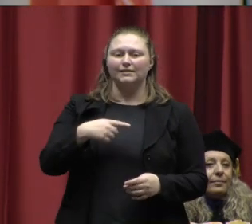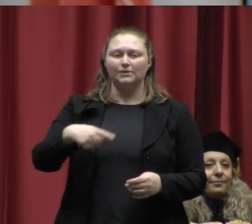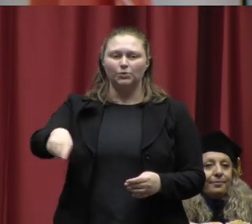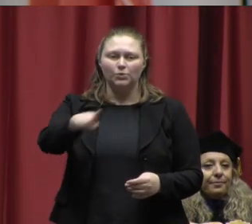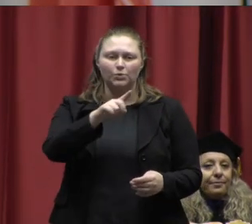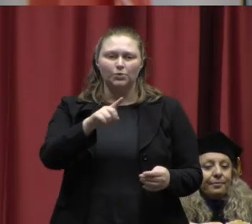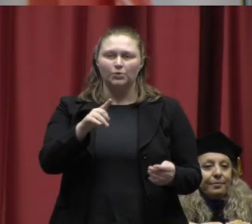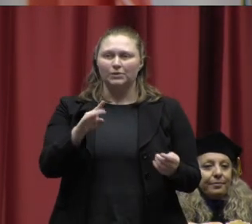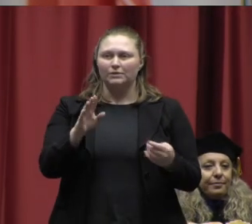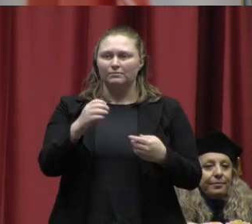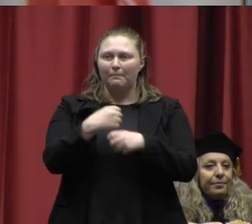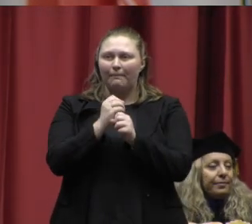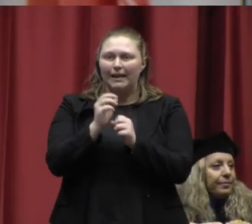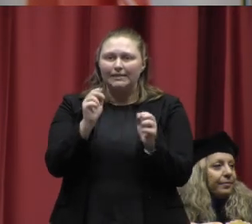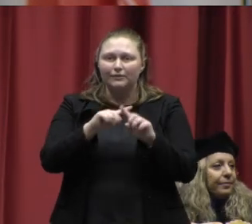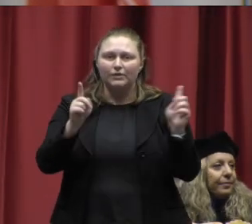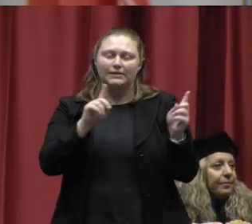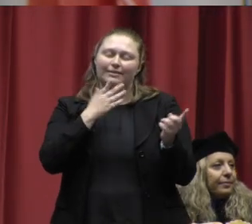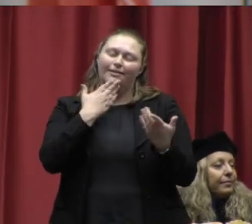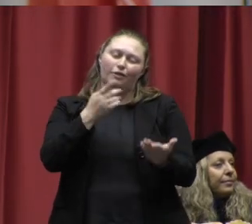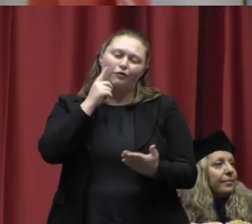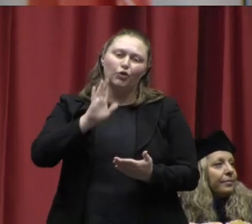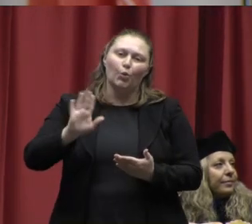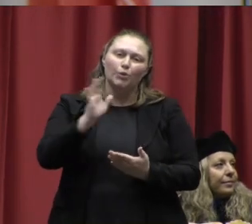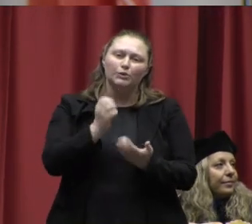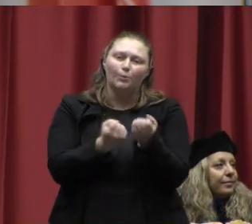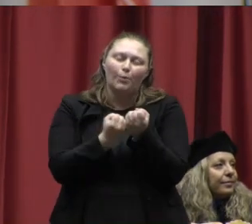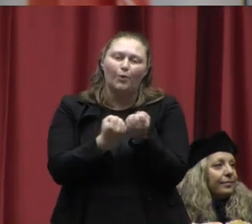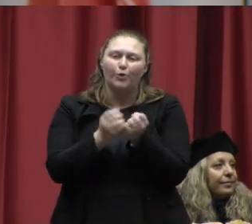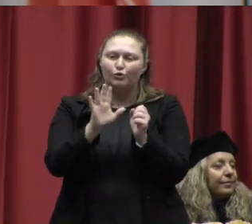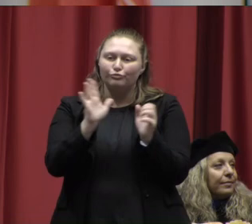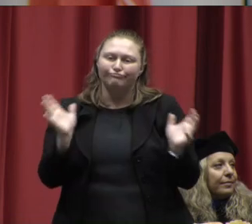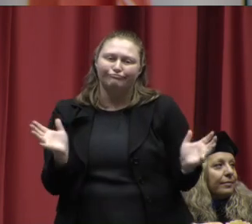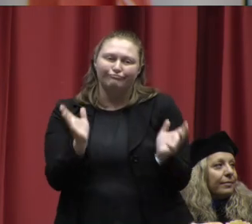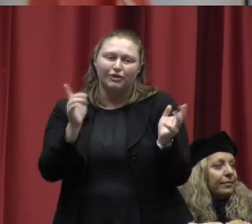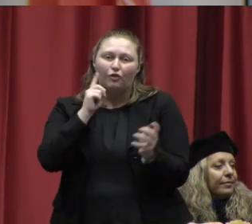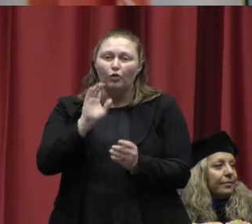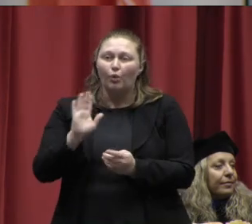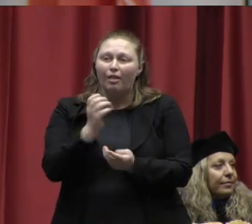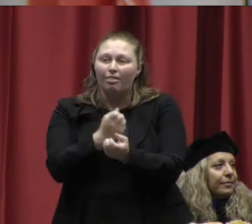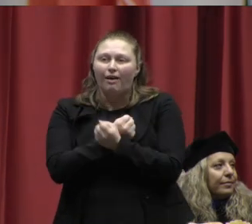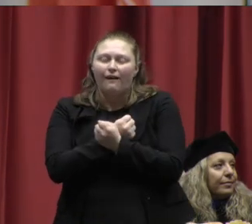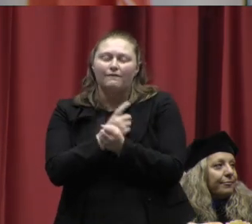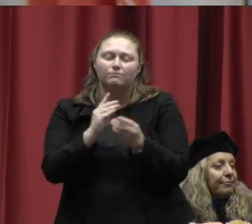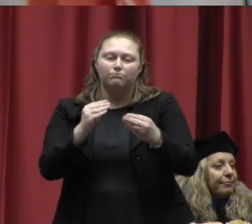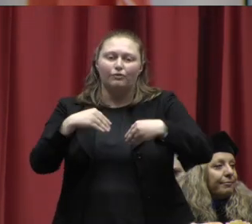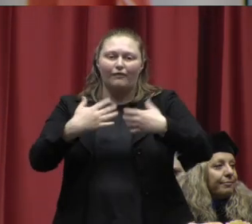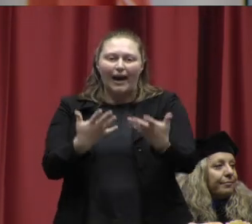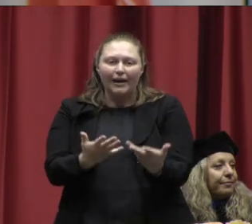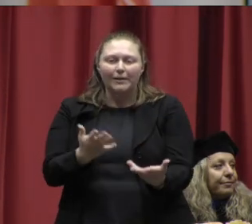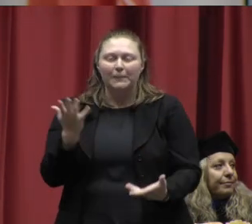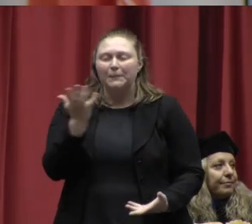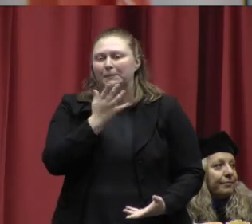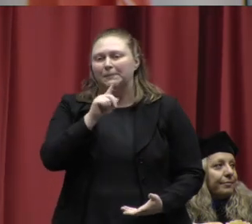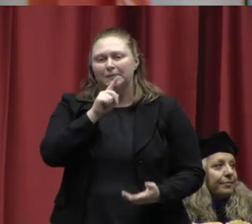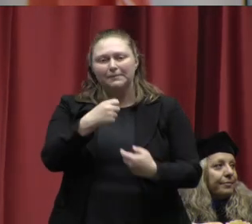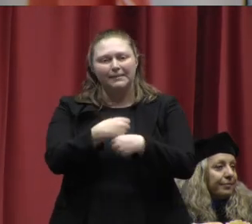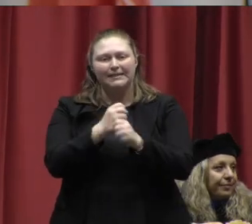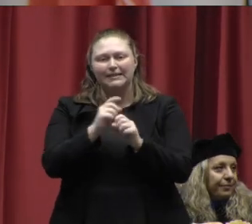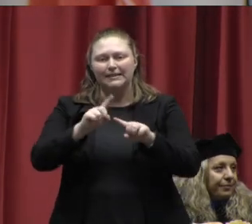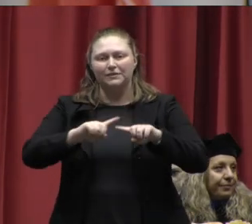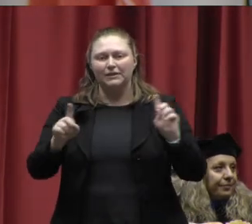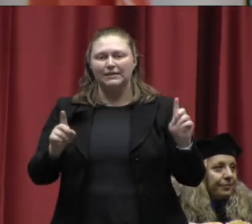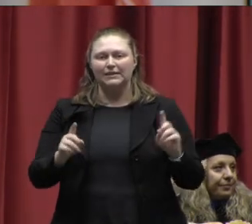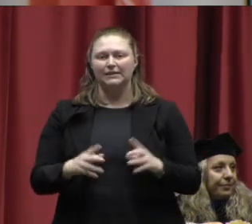unwavering support and encouragement. To the mothers like mine, who have answered countless phone calls, and the dad who's always ready to